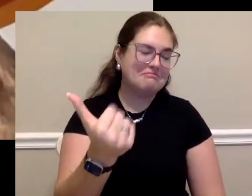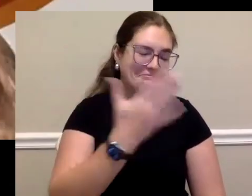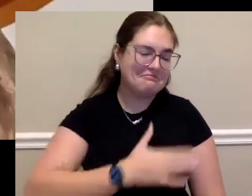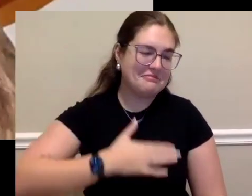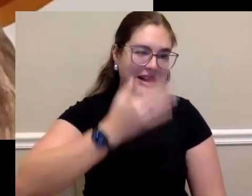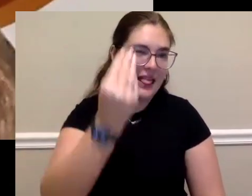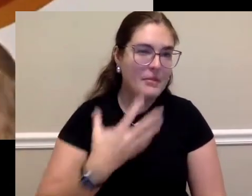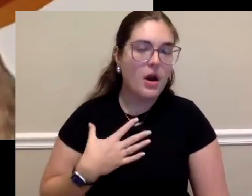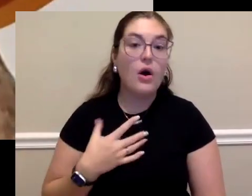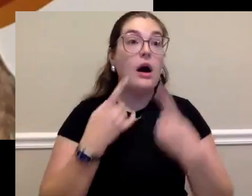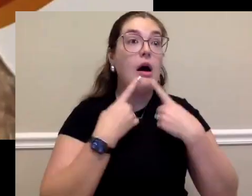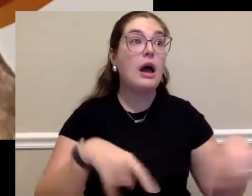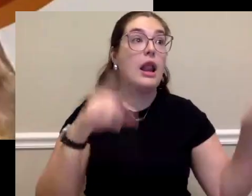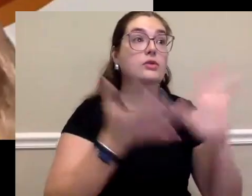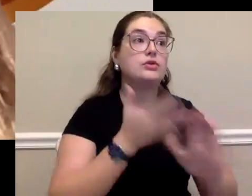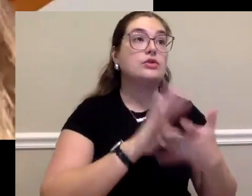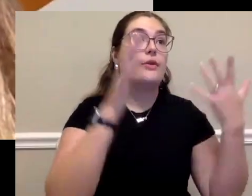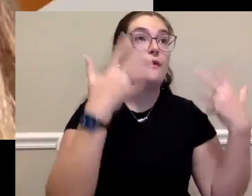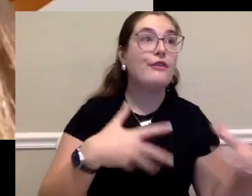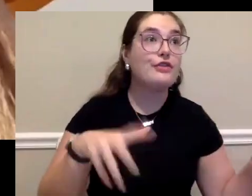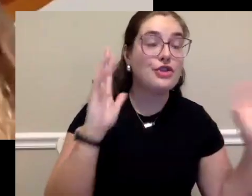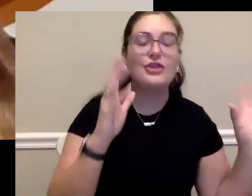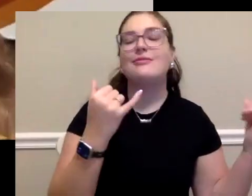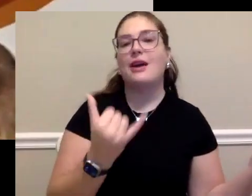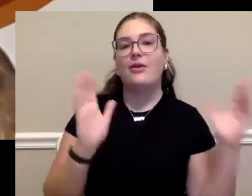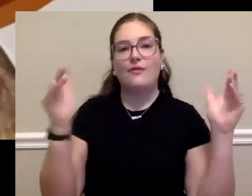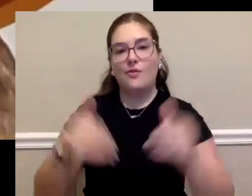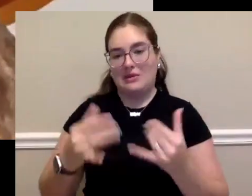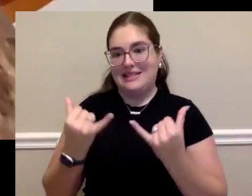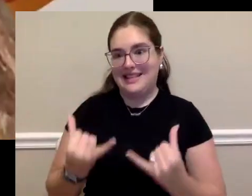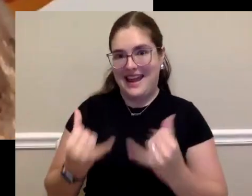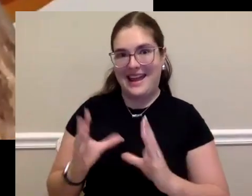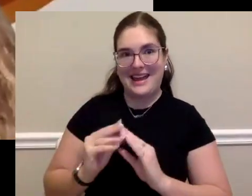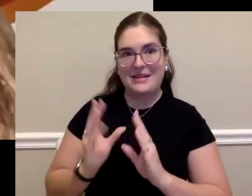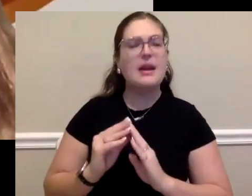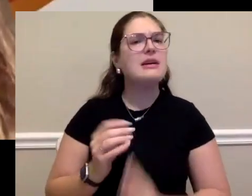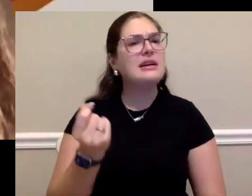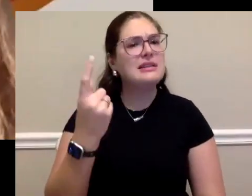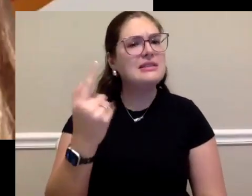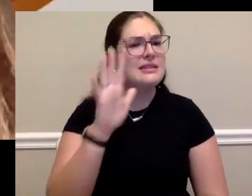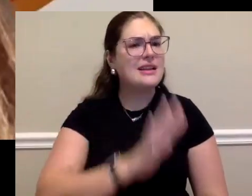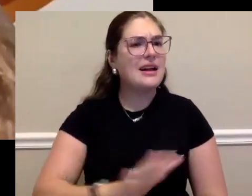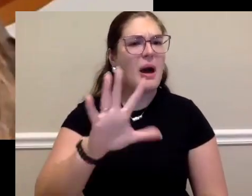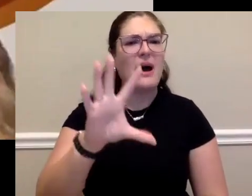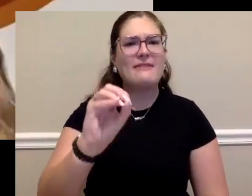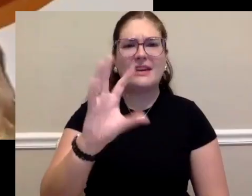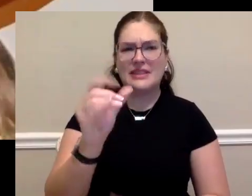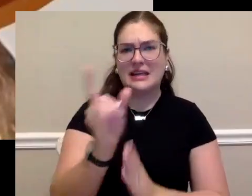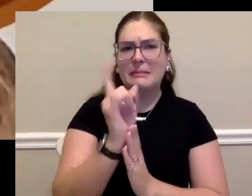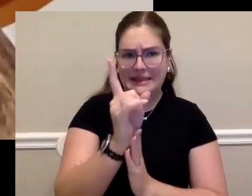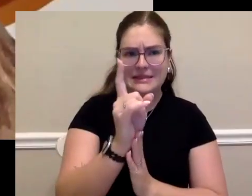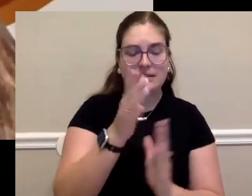of announcements. Let's talk about the presentation, the webinar today. It will run for about 50 minutes, followed by a